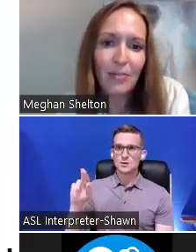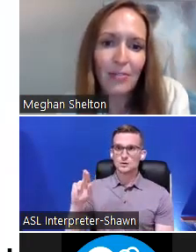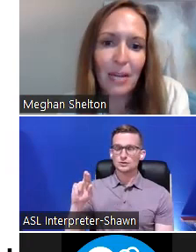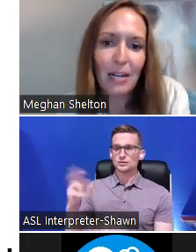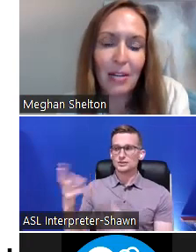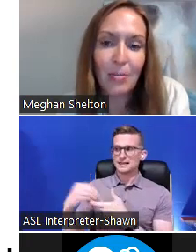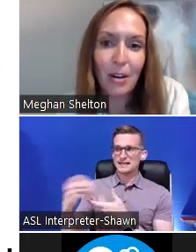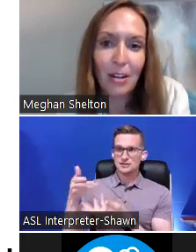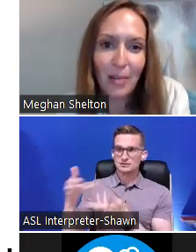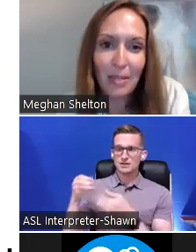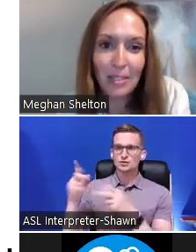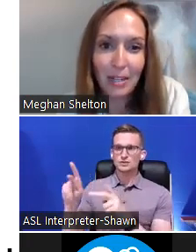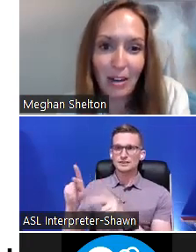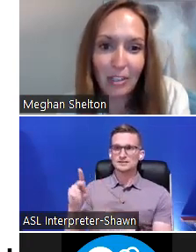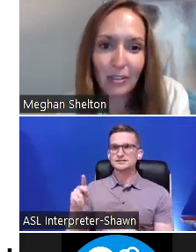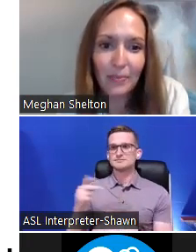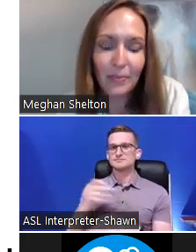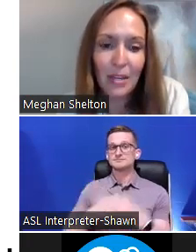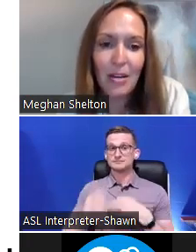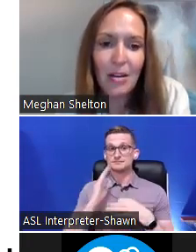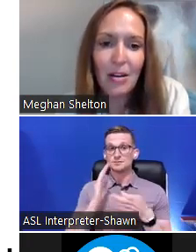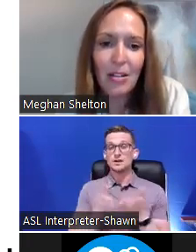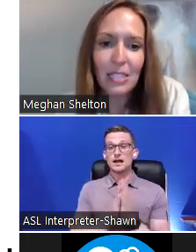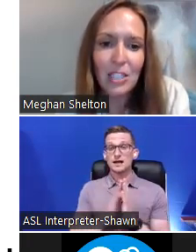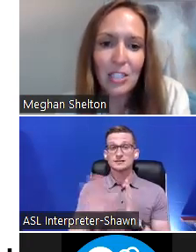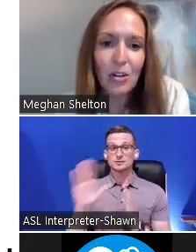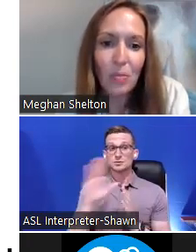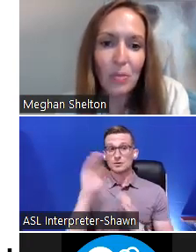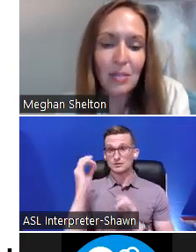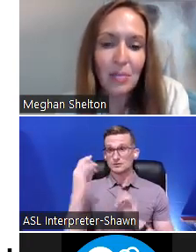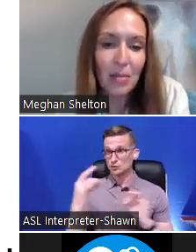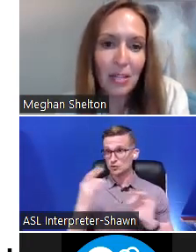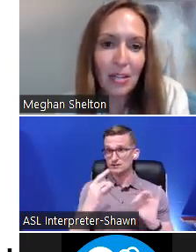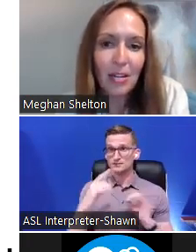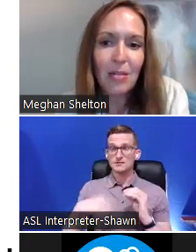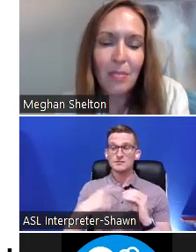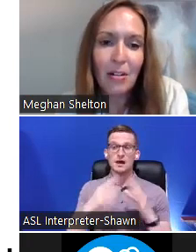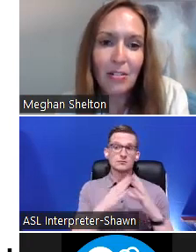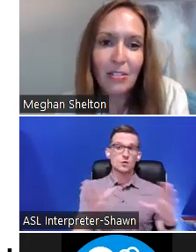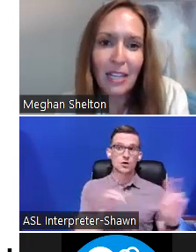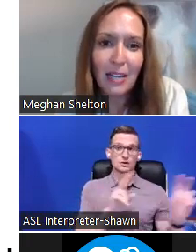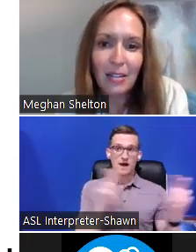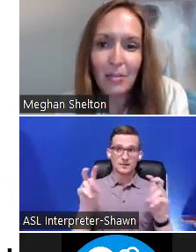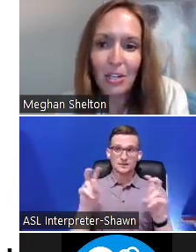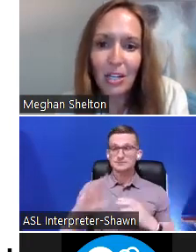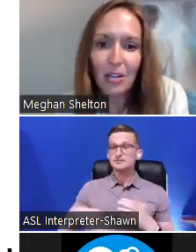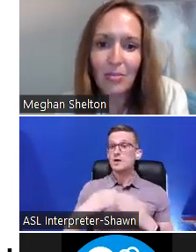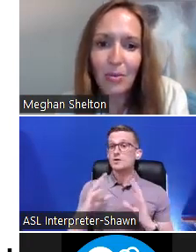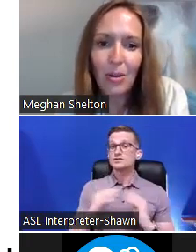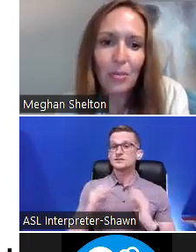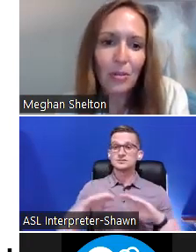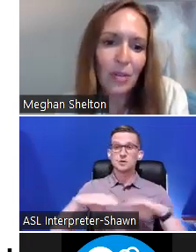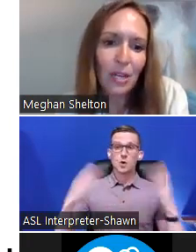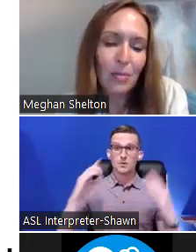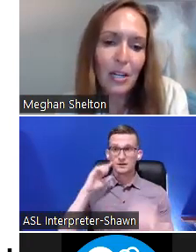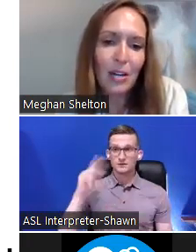input and feedback on the broad topics we cover. All sessions are open to the public, partners, and community. We